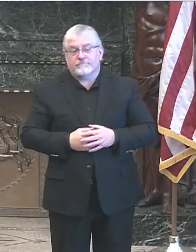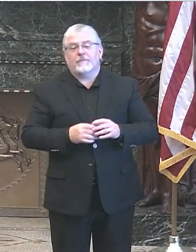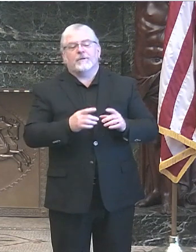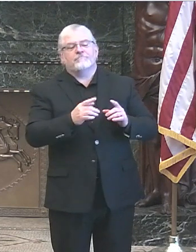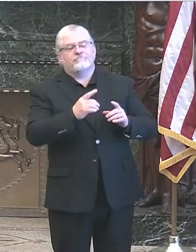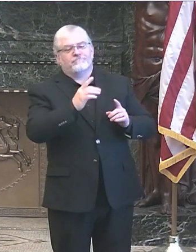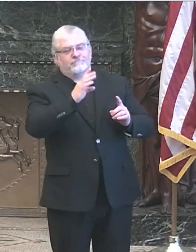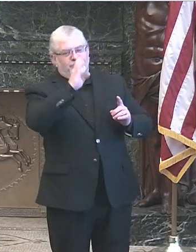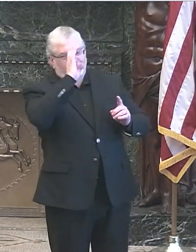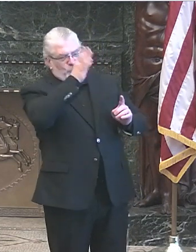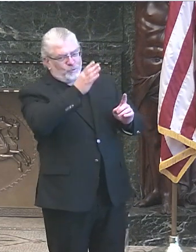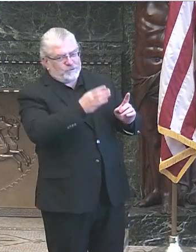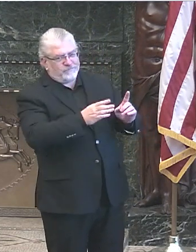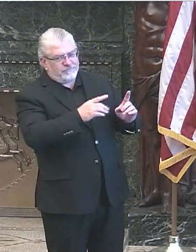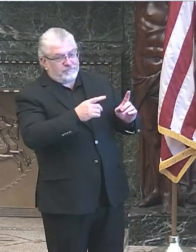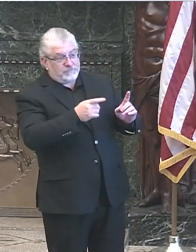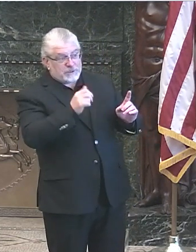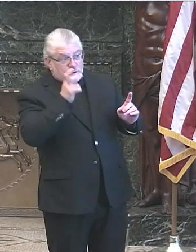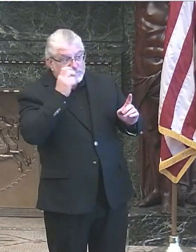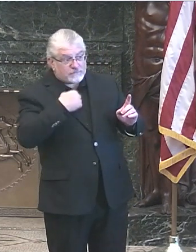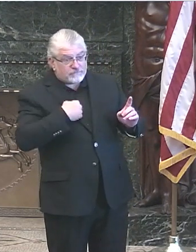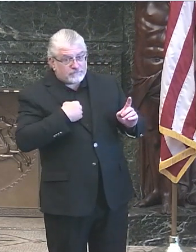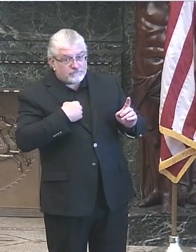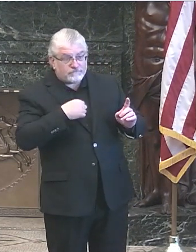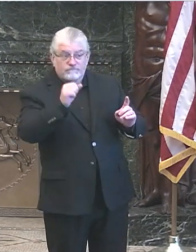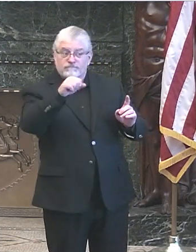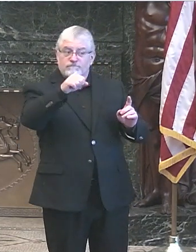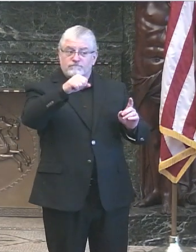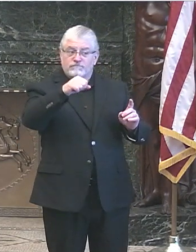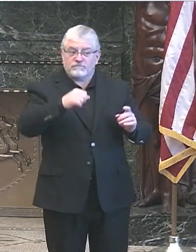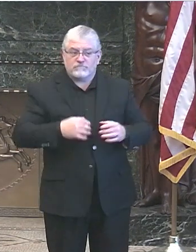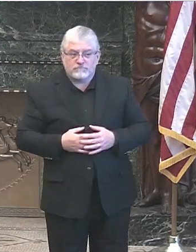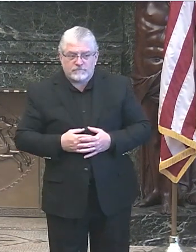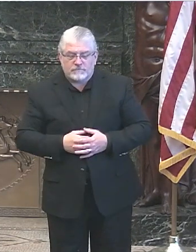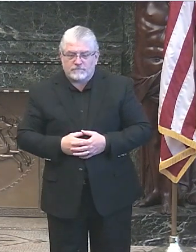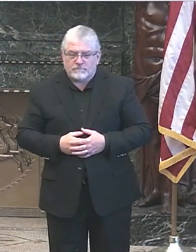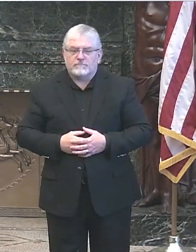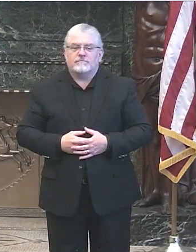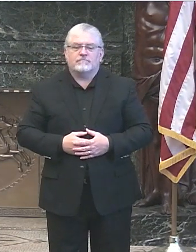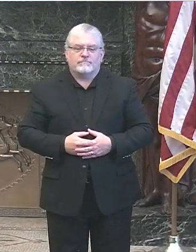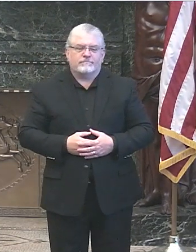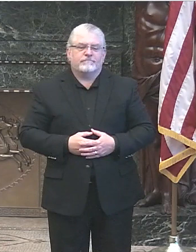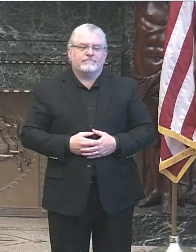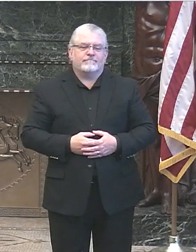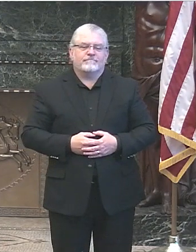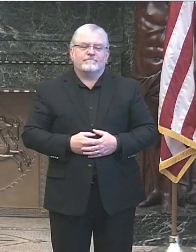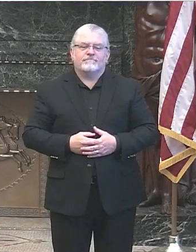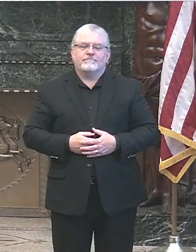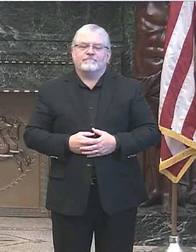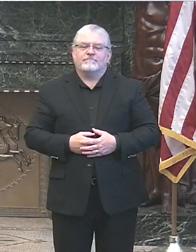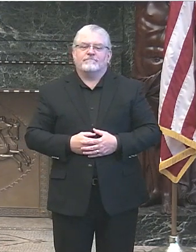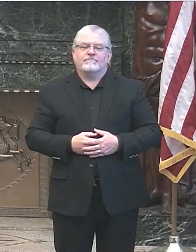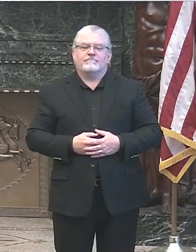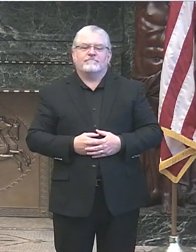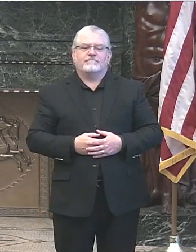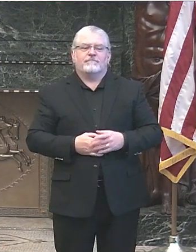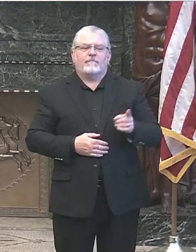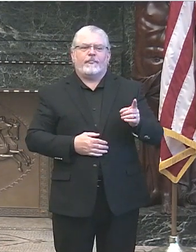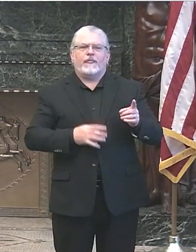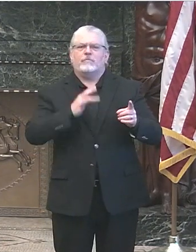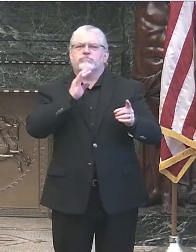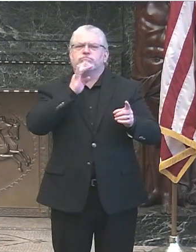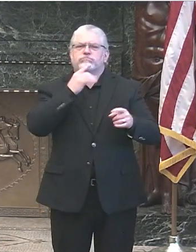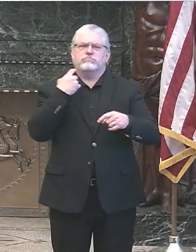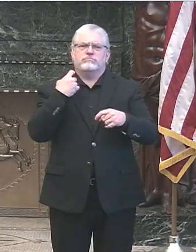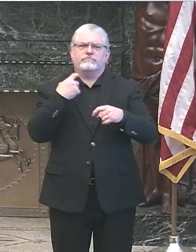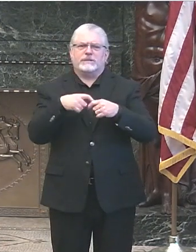Hello, everyone. Can you hear me? Yes, Brian. Hola, Armando. Buenas tardes. Mi primera pregunta es, ¿en qué rango